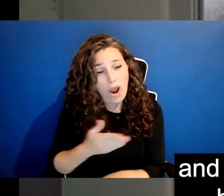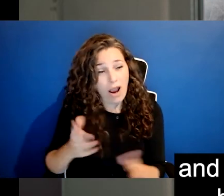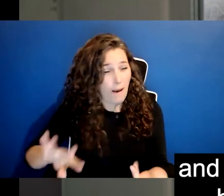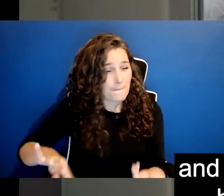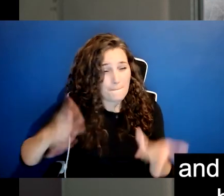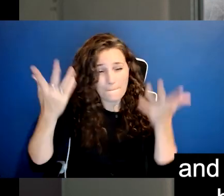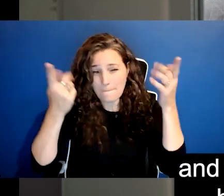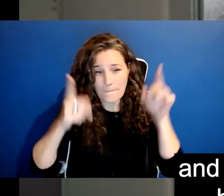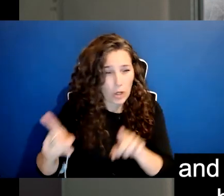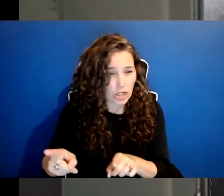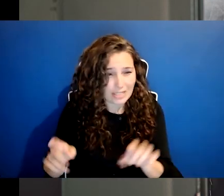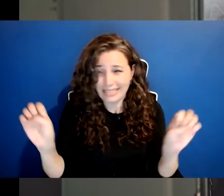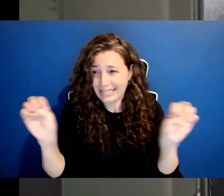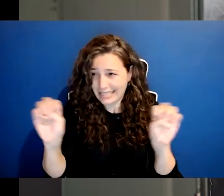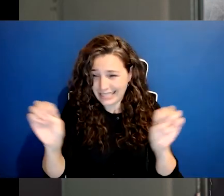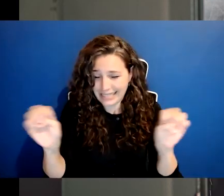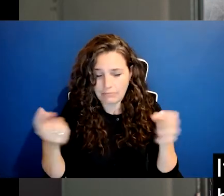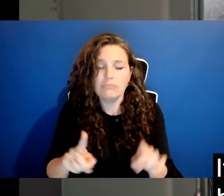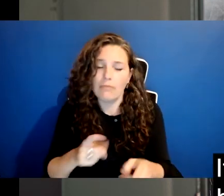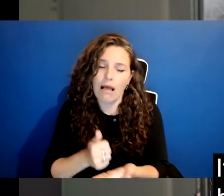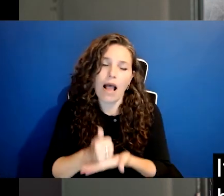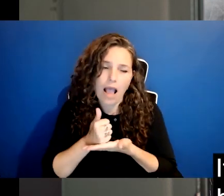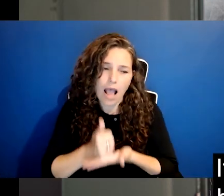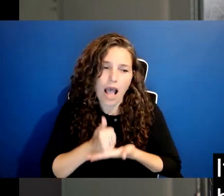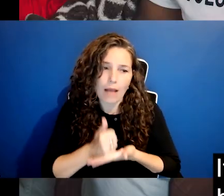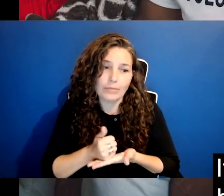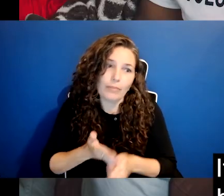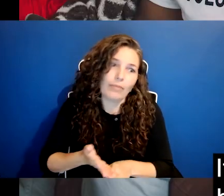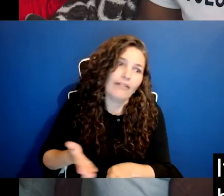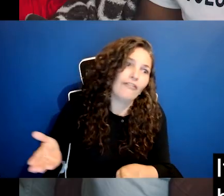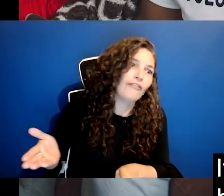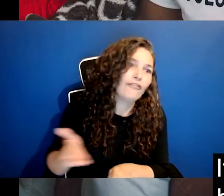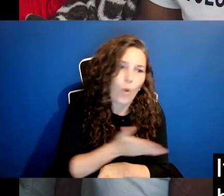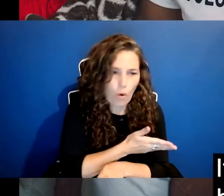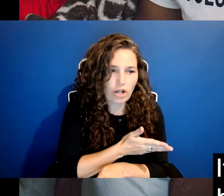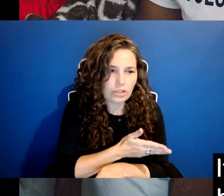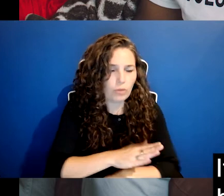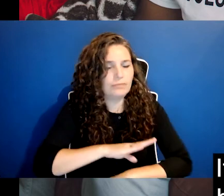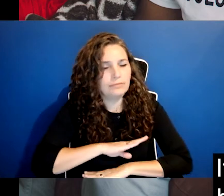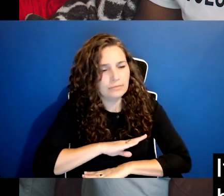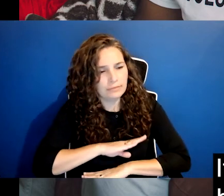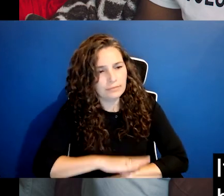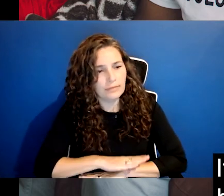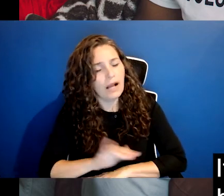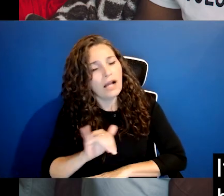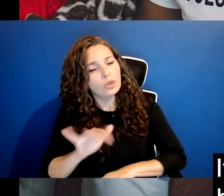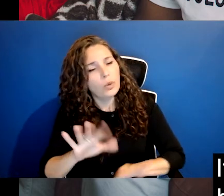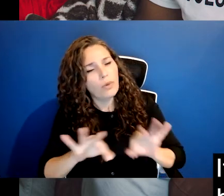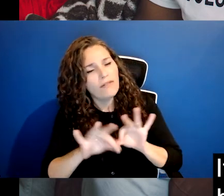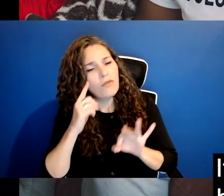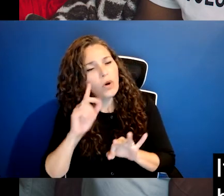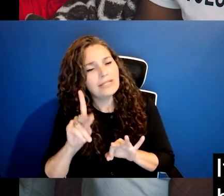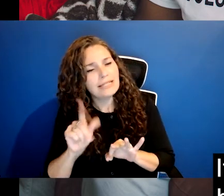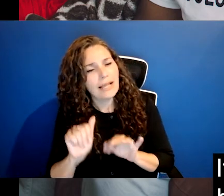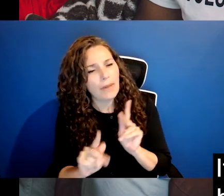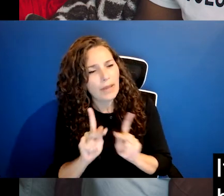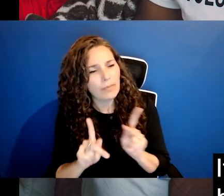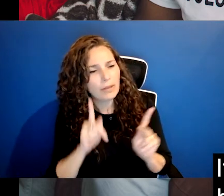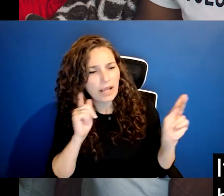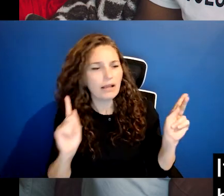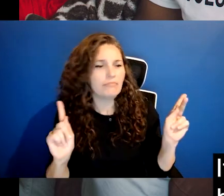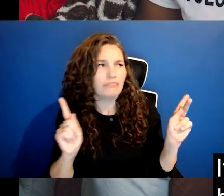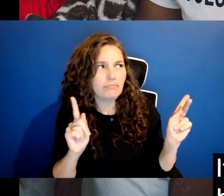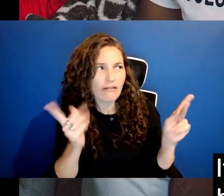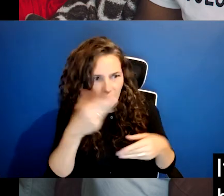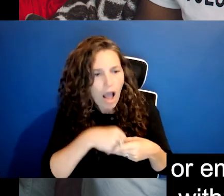is helpful in getting your needs met. It is also important for disabled people to be involved in planning